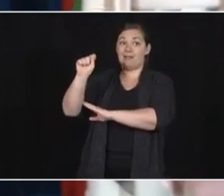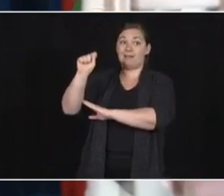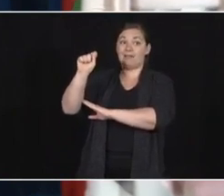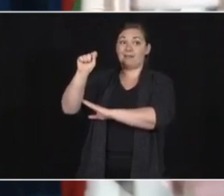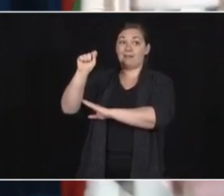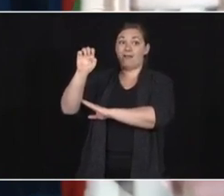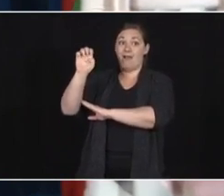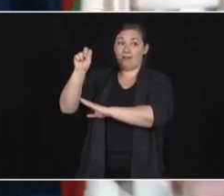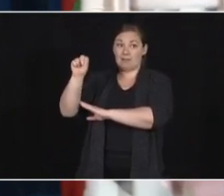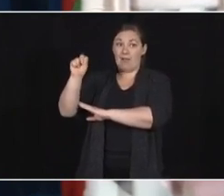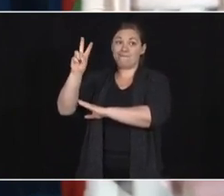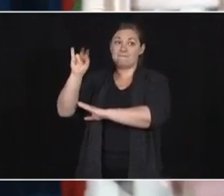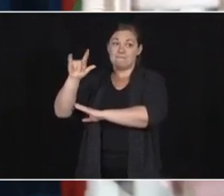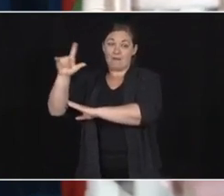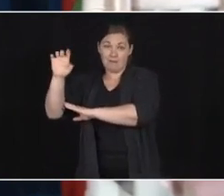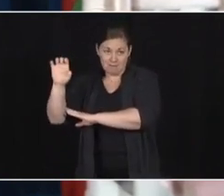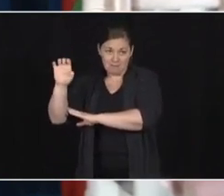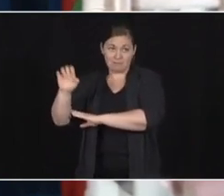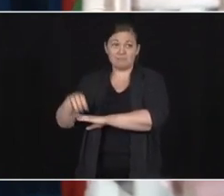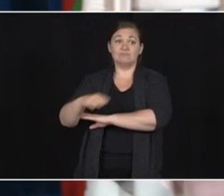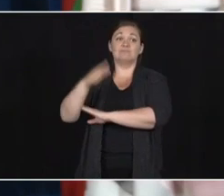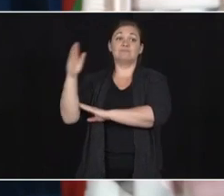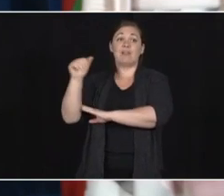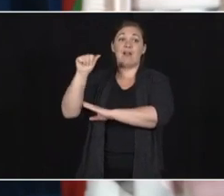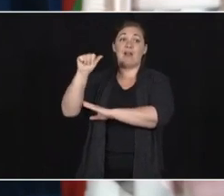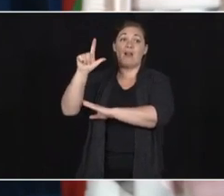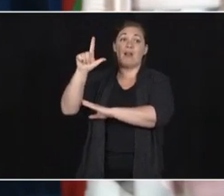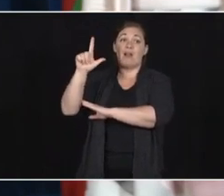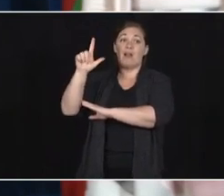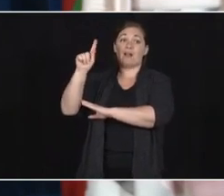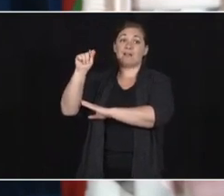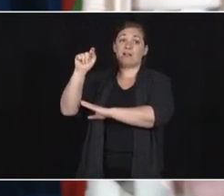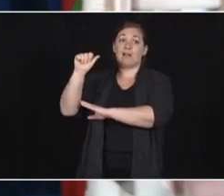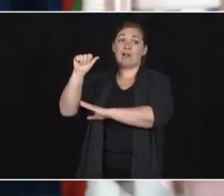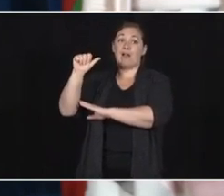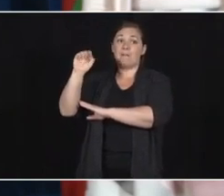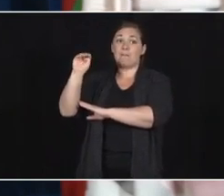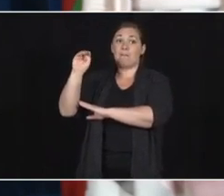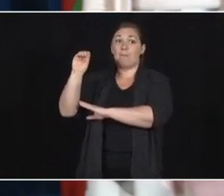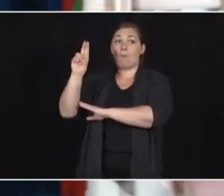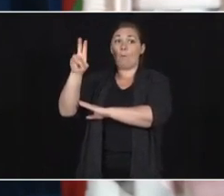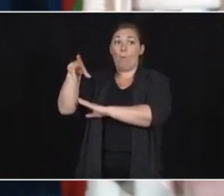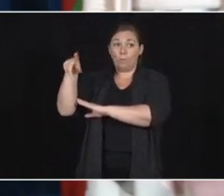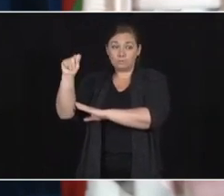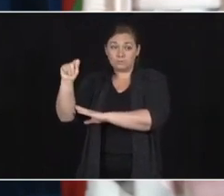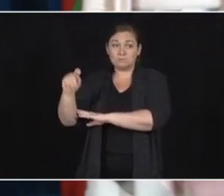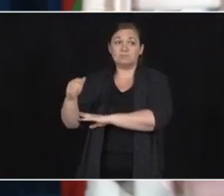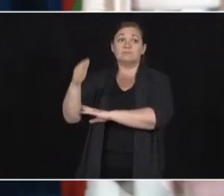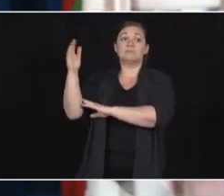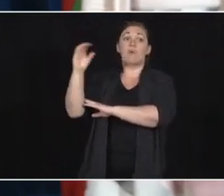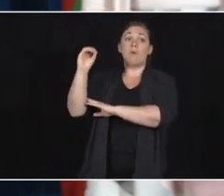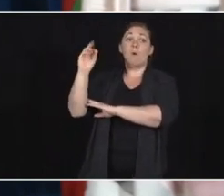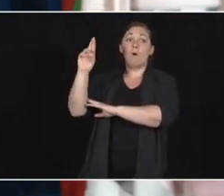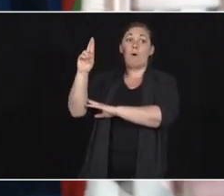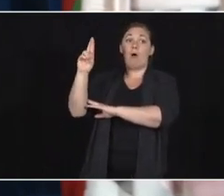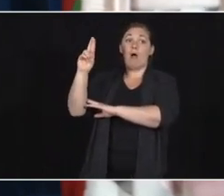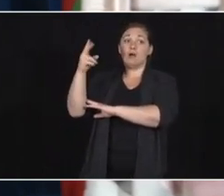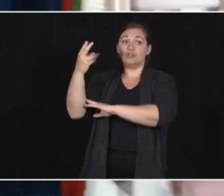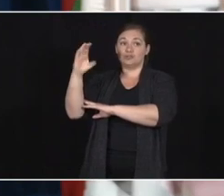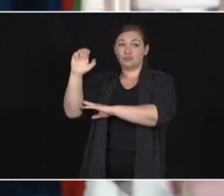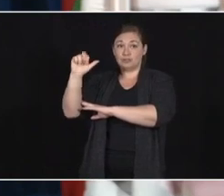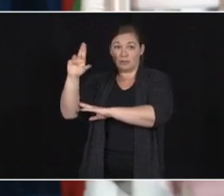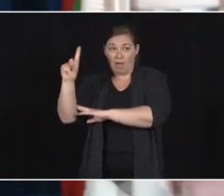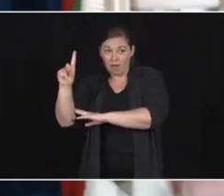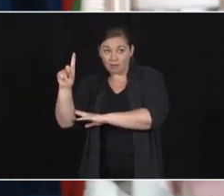North York, Altamount Care in Scarborough, Orchard Villa in Pickering, and